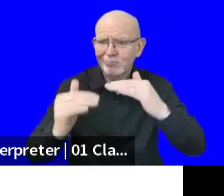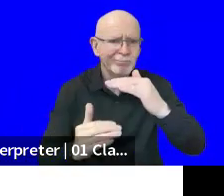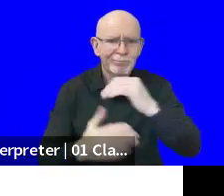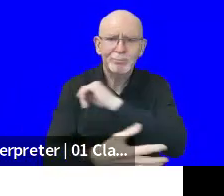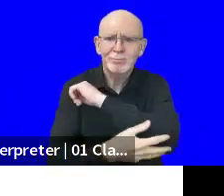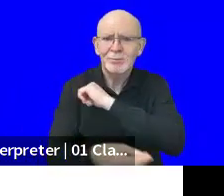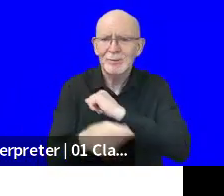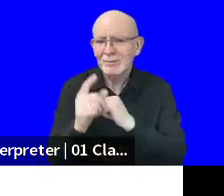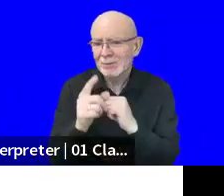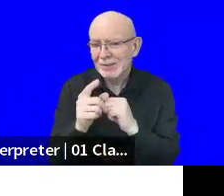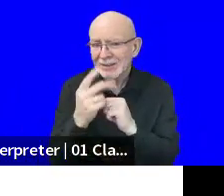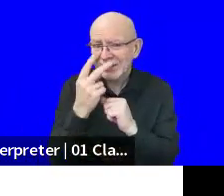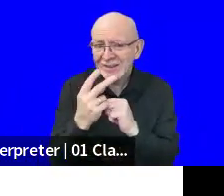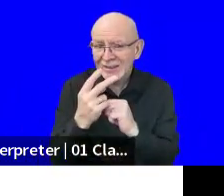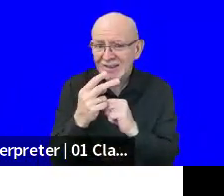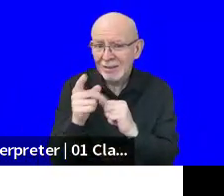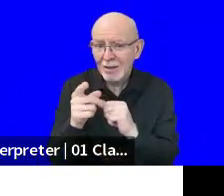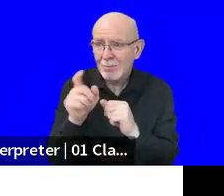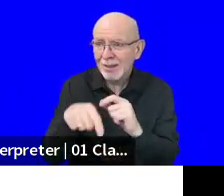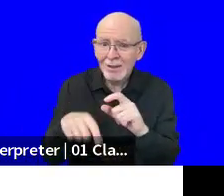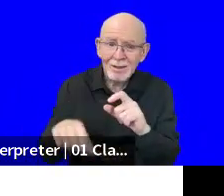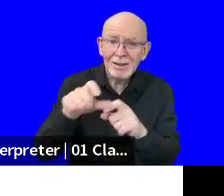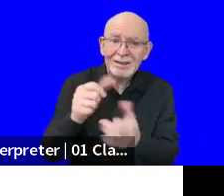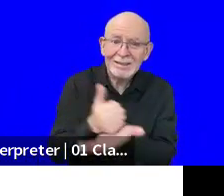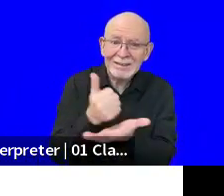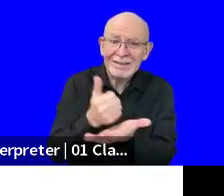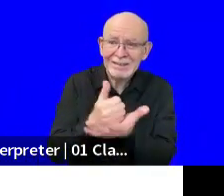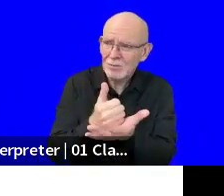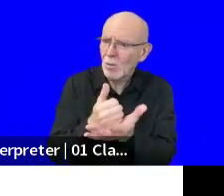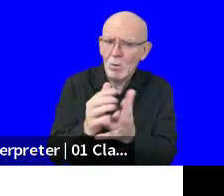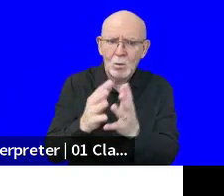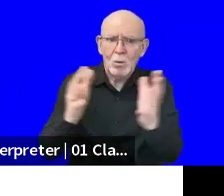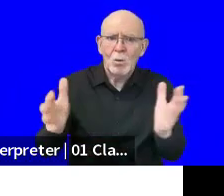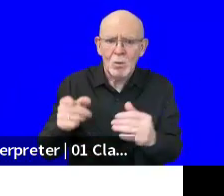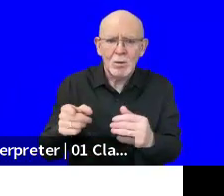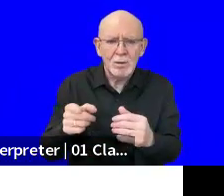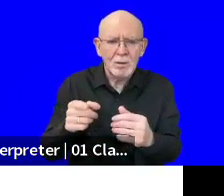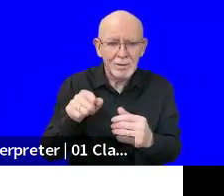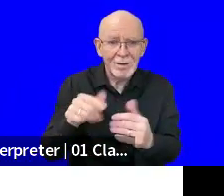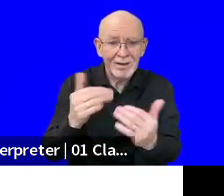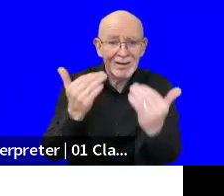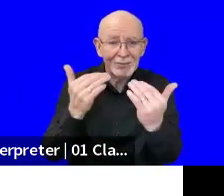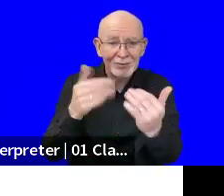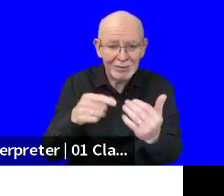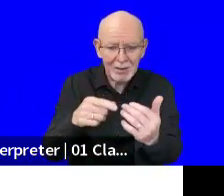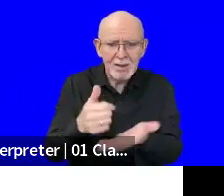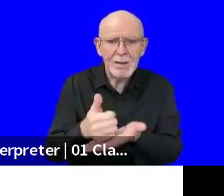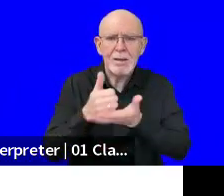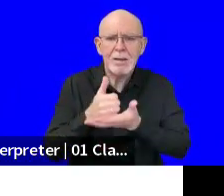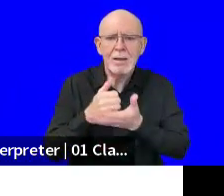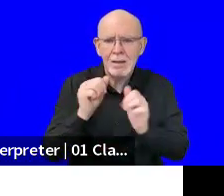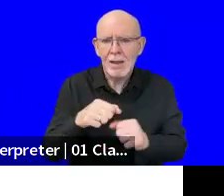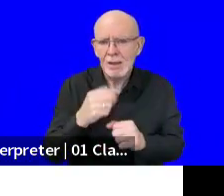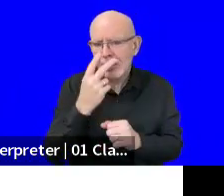we can use that to try to adjust how social protection benefits are delivered, maybe changing the eligibility threshold,